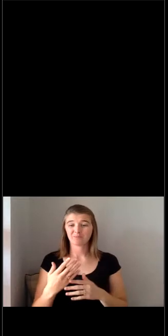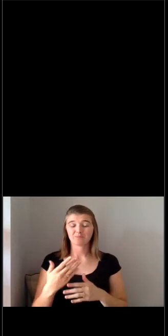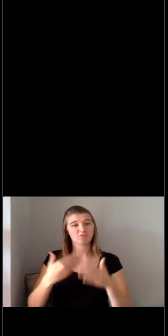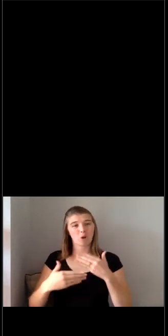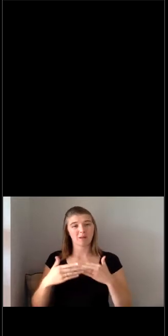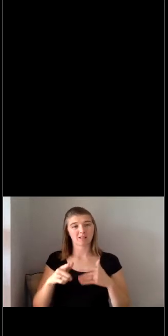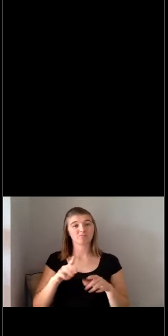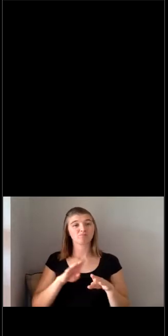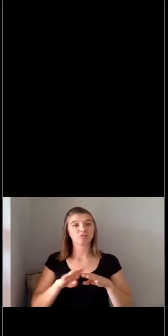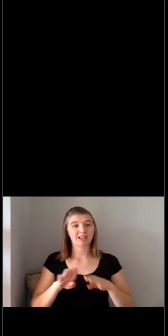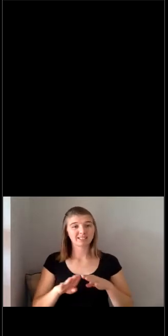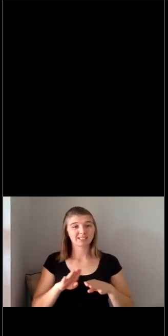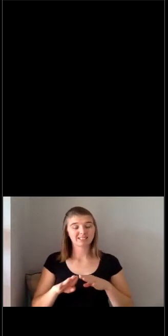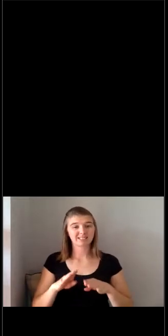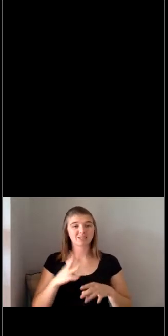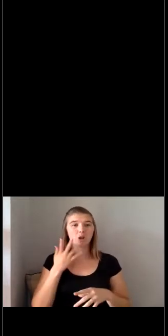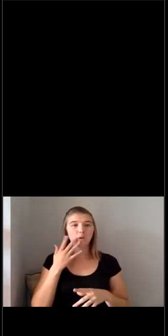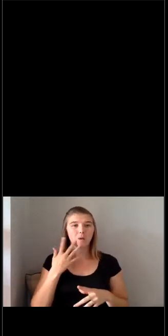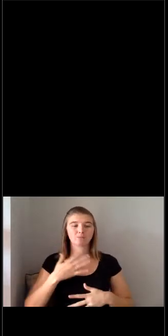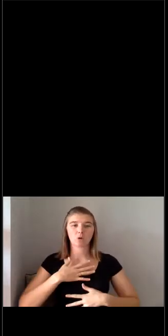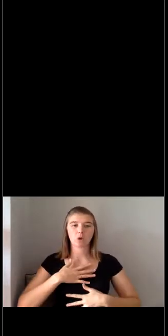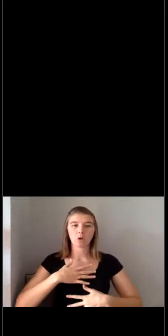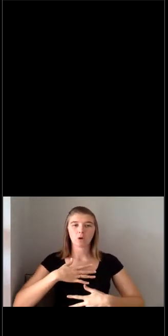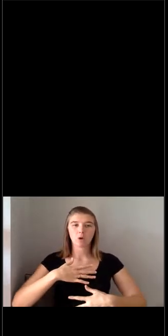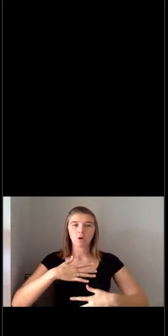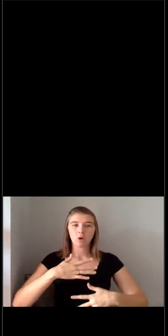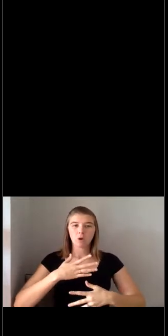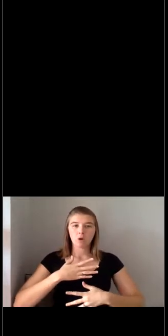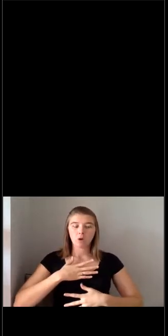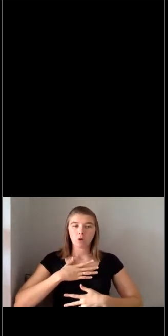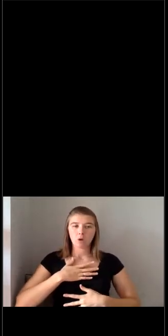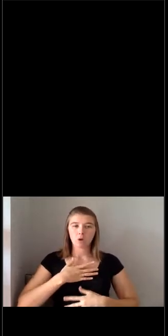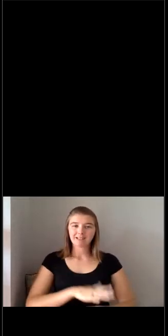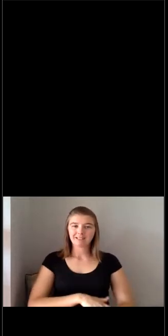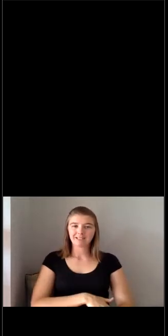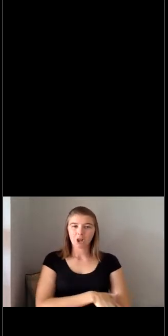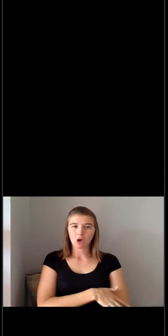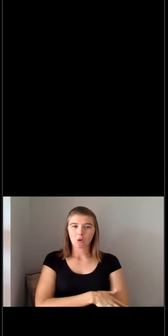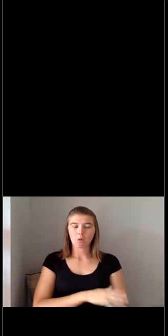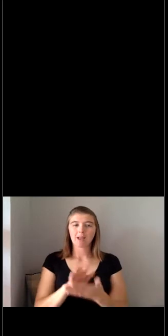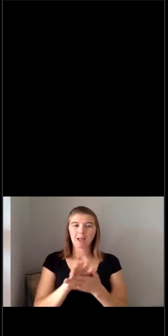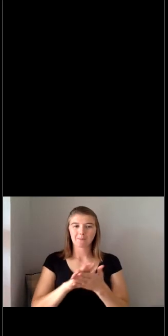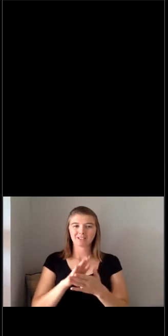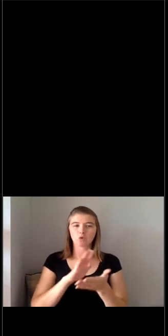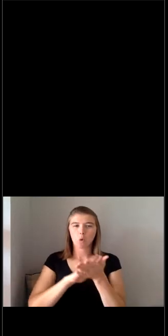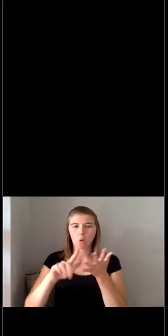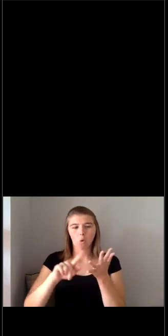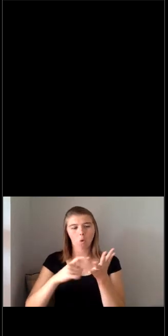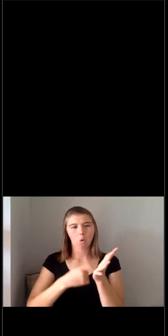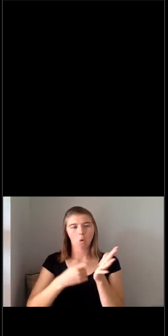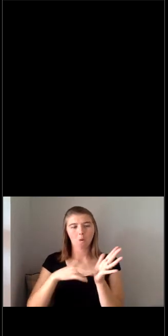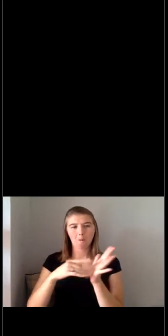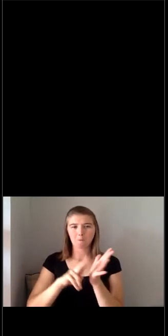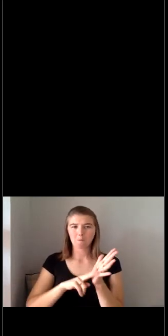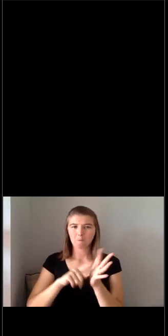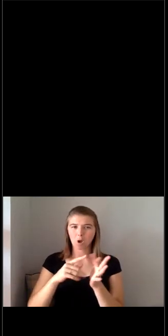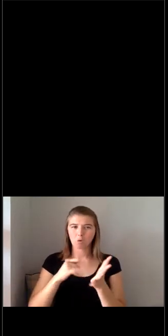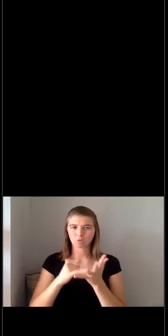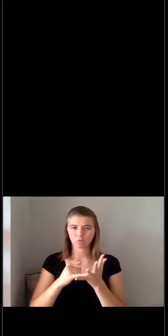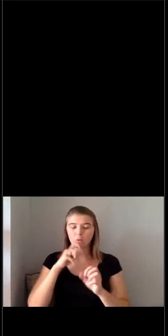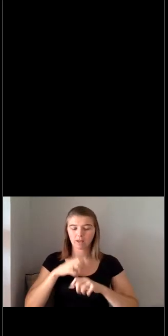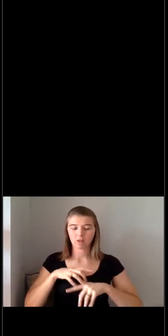we stimulate our parasympathetic nervous system. It basically means we start to release calming hormones. Those calming hormones begin to reduce the stress